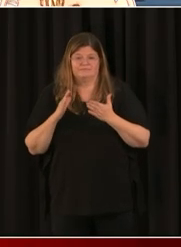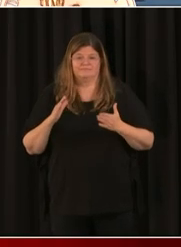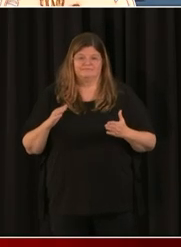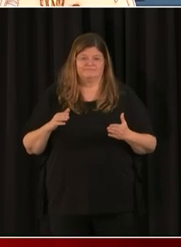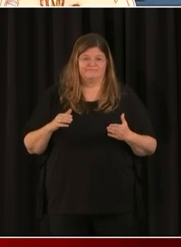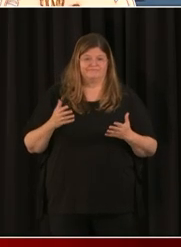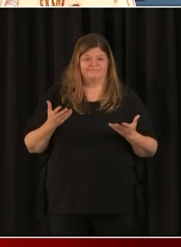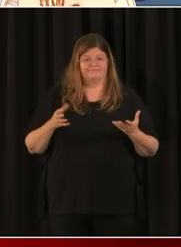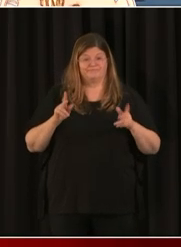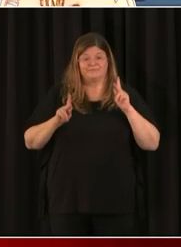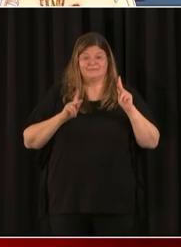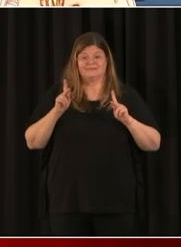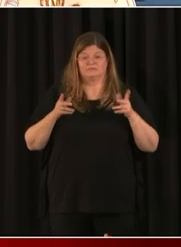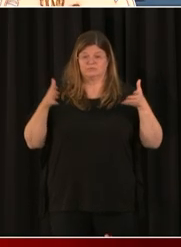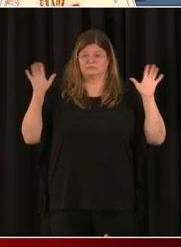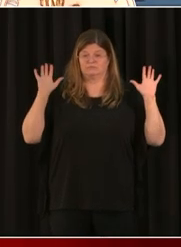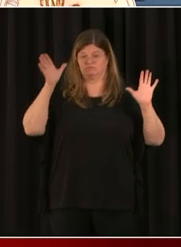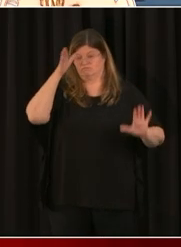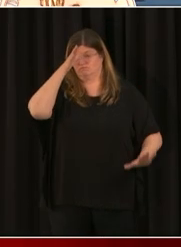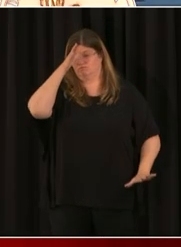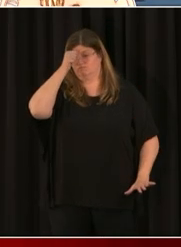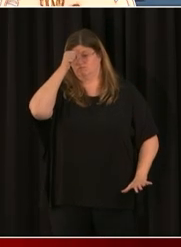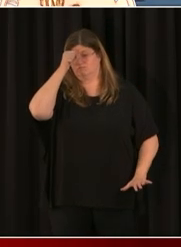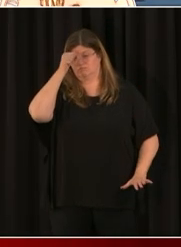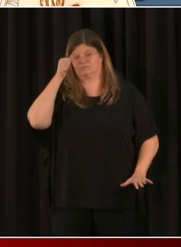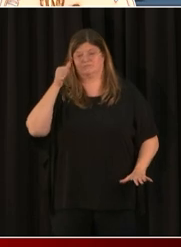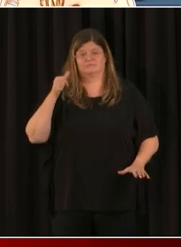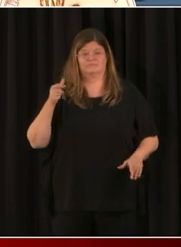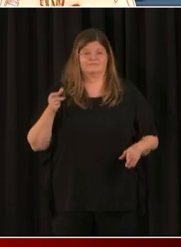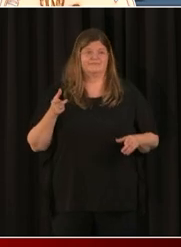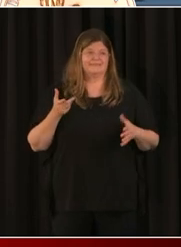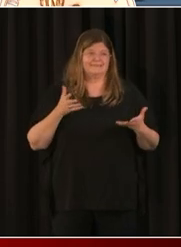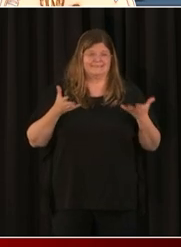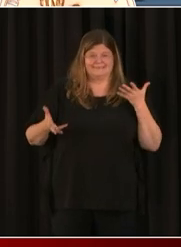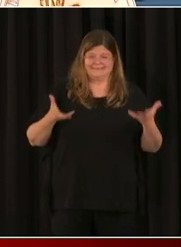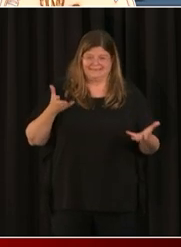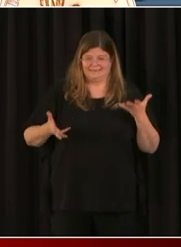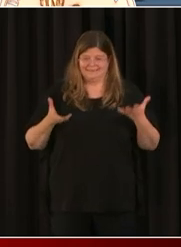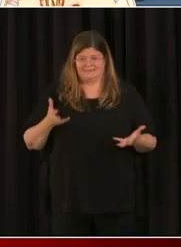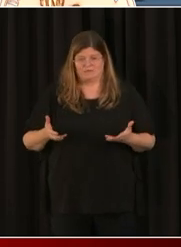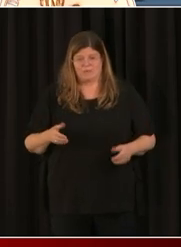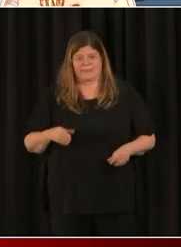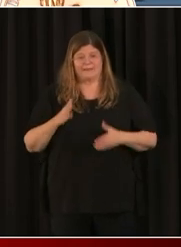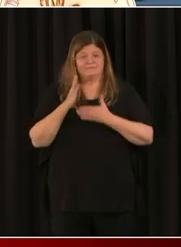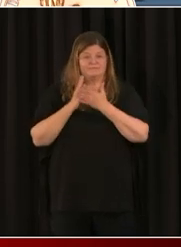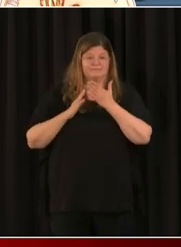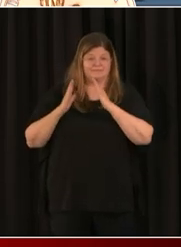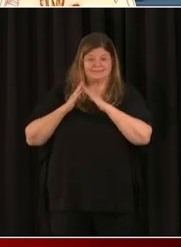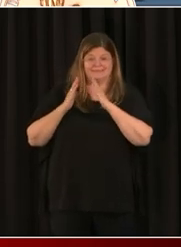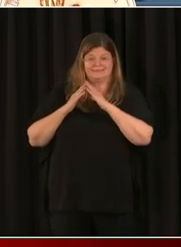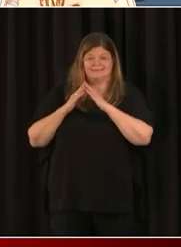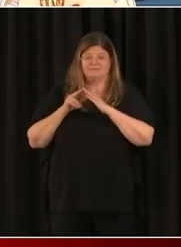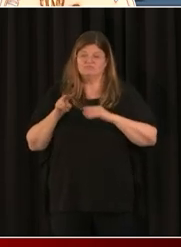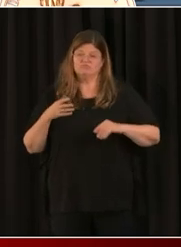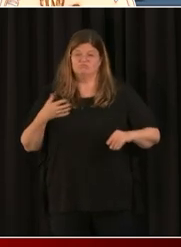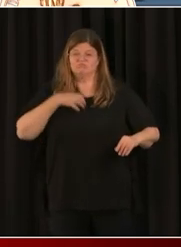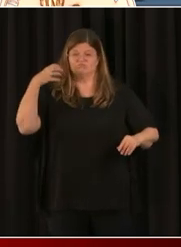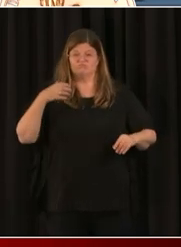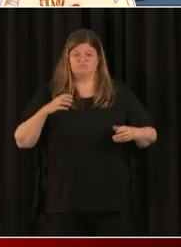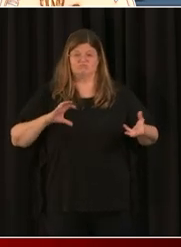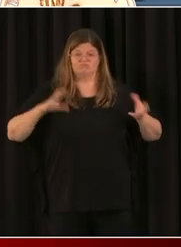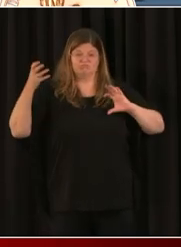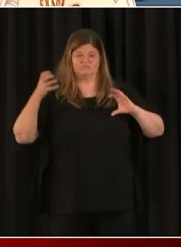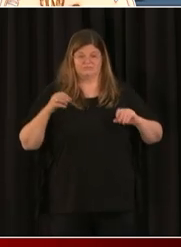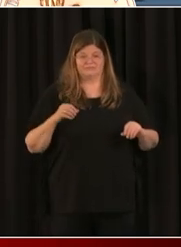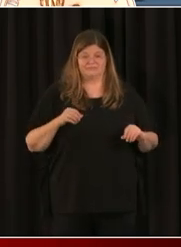our guidelines by out-of-towners looking for a confrontation. We're going to continue to remind them